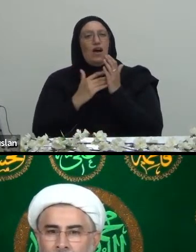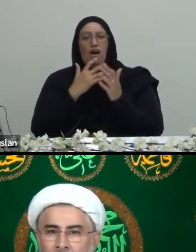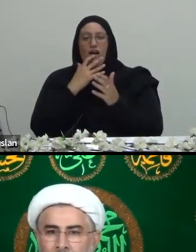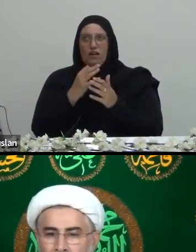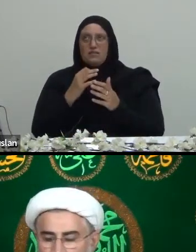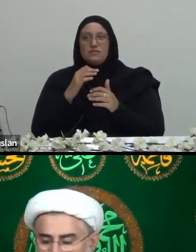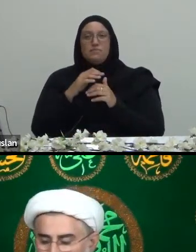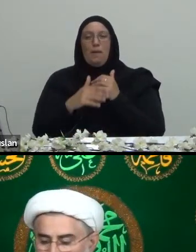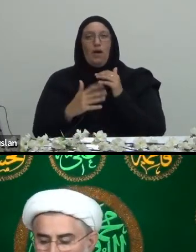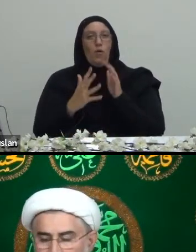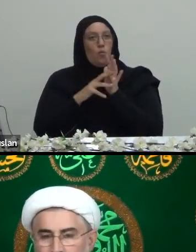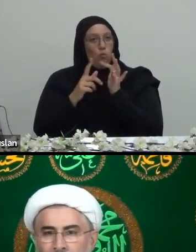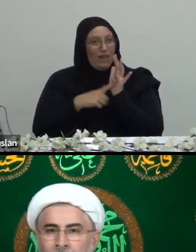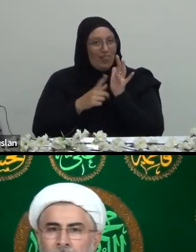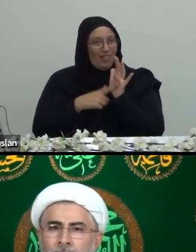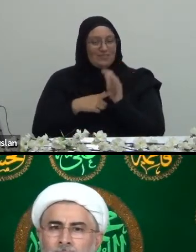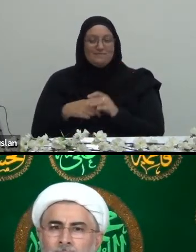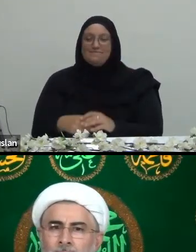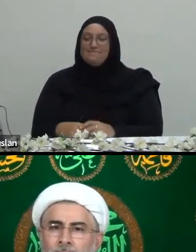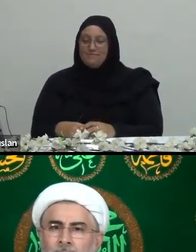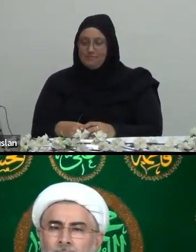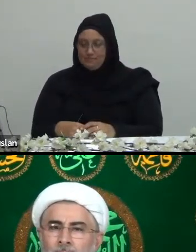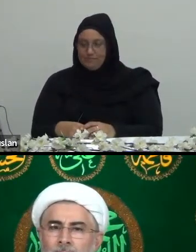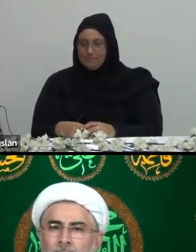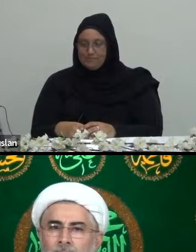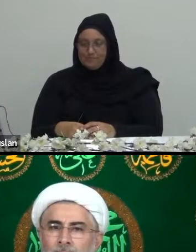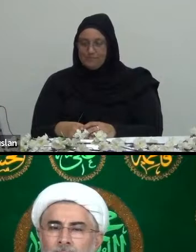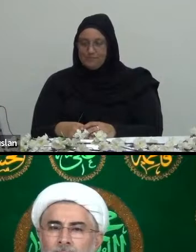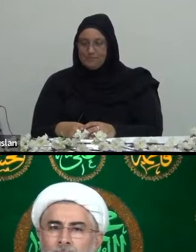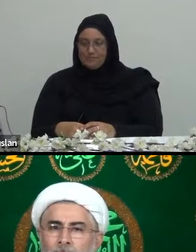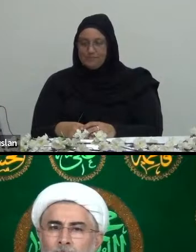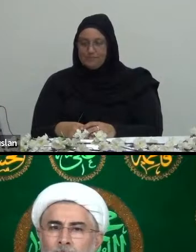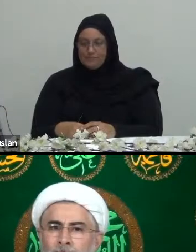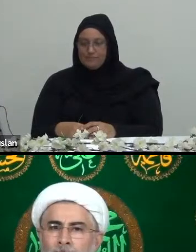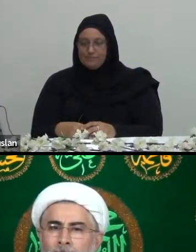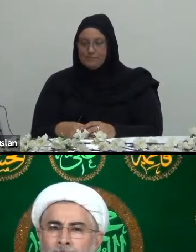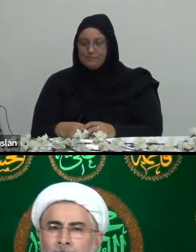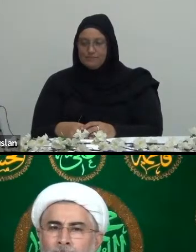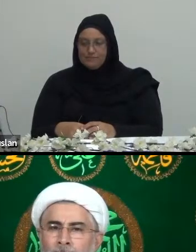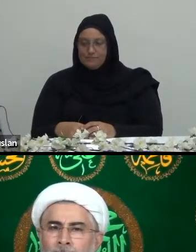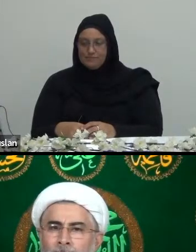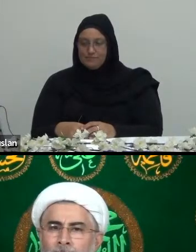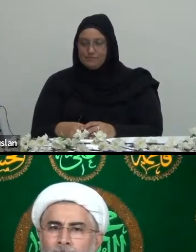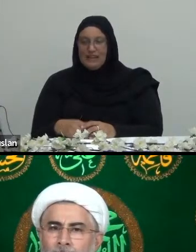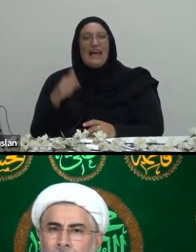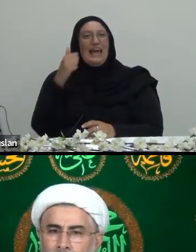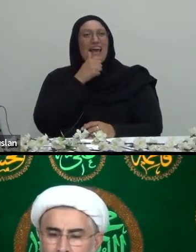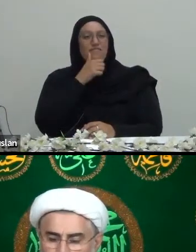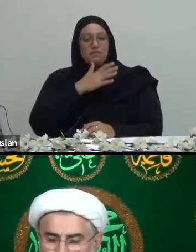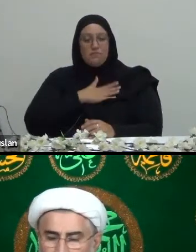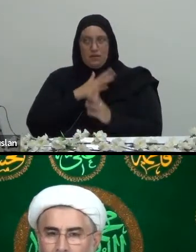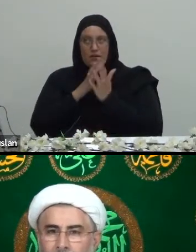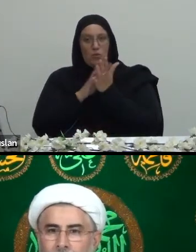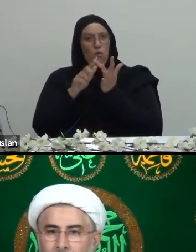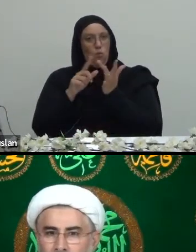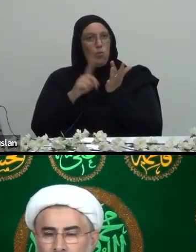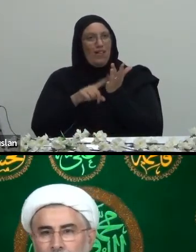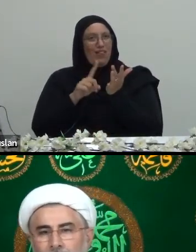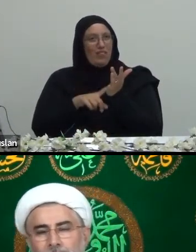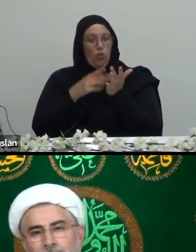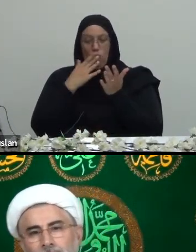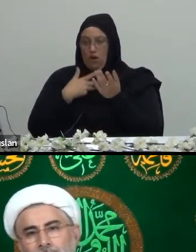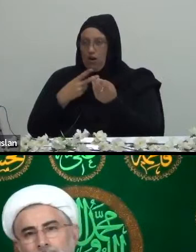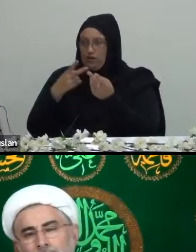overall, is there somebody in particular that we need to appoint who's responsible for taking care of this after